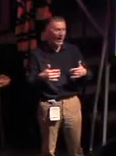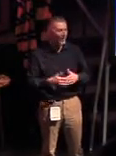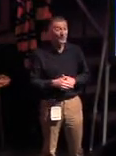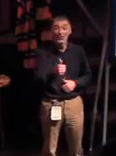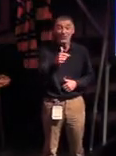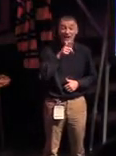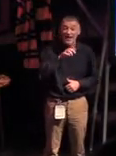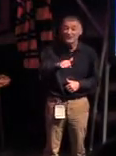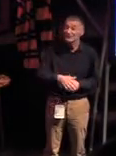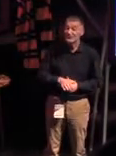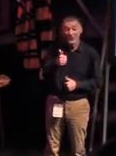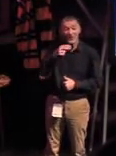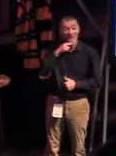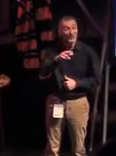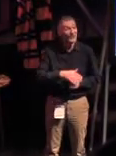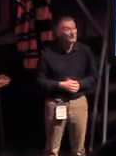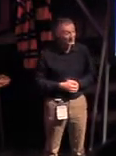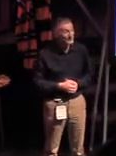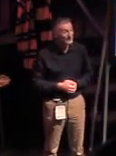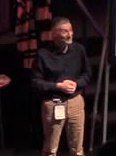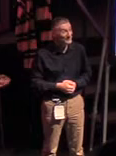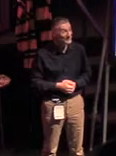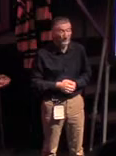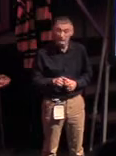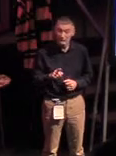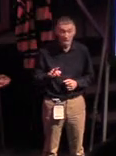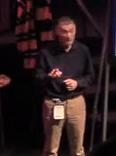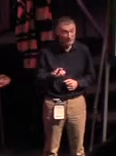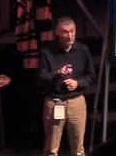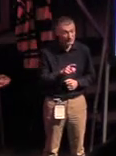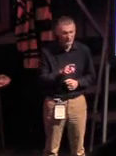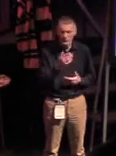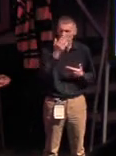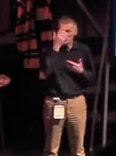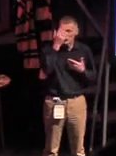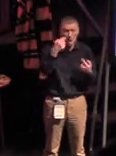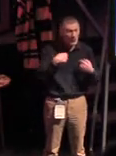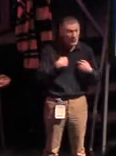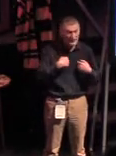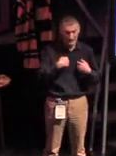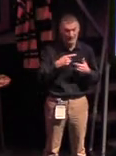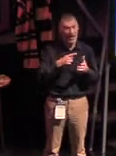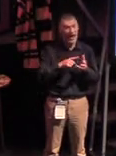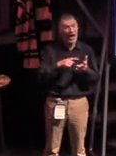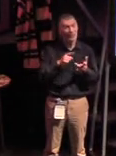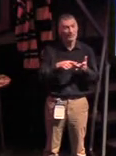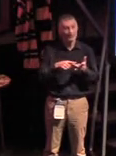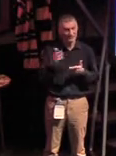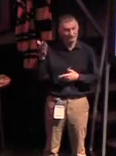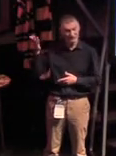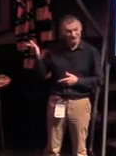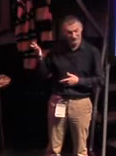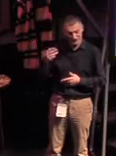Good afternoon, everybody. For those that don't know me, I'm Ása Rikarsdóttir, the